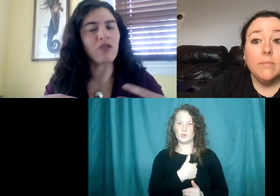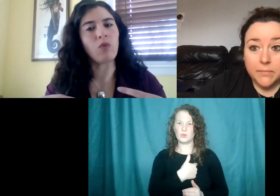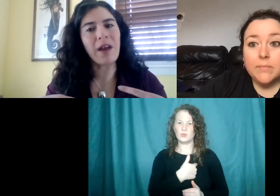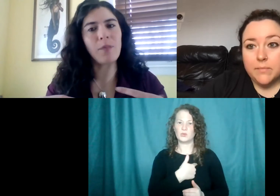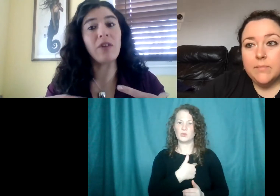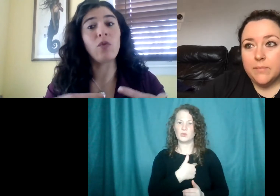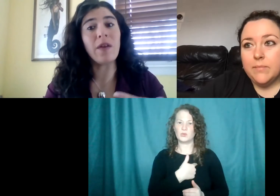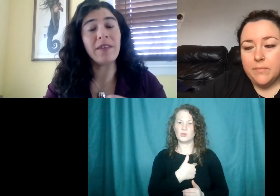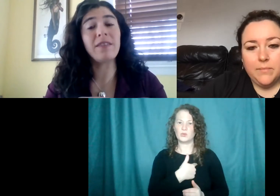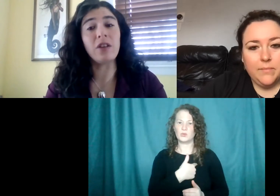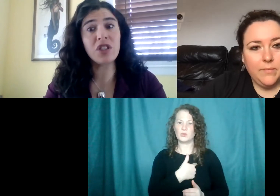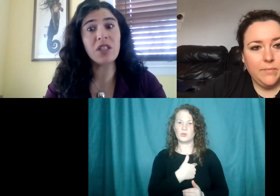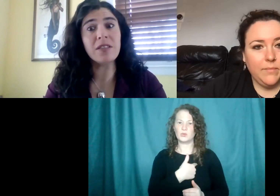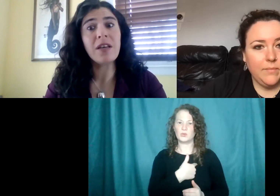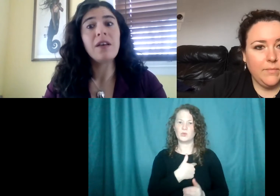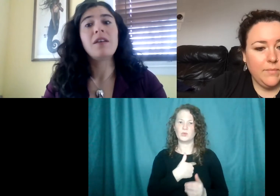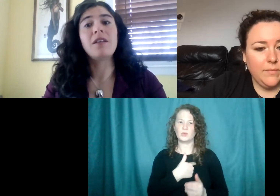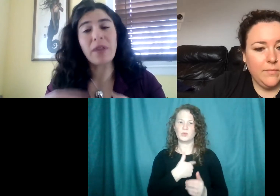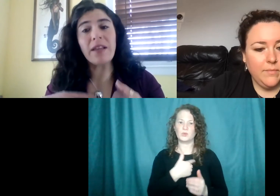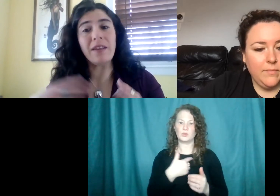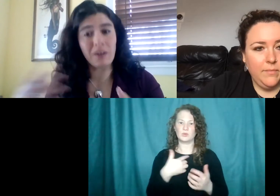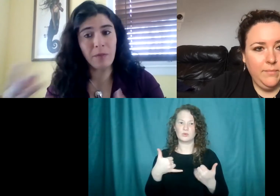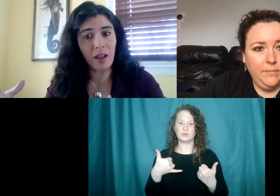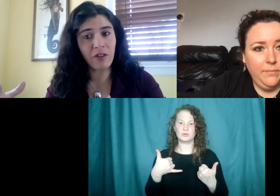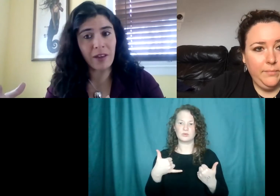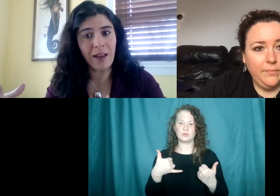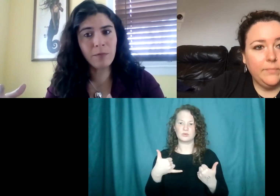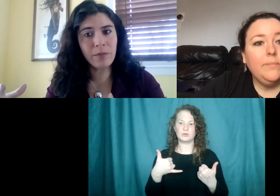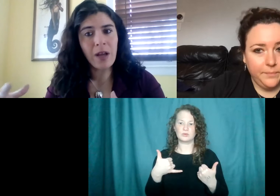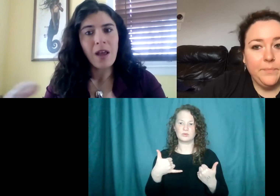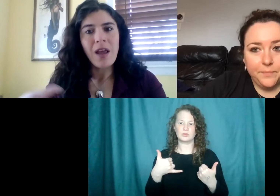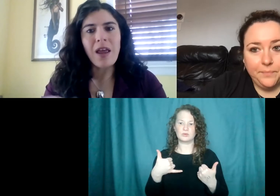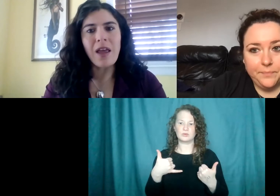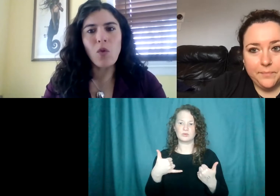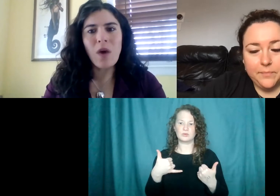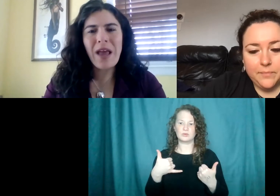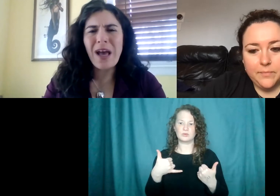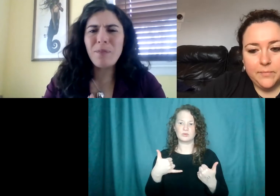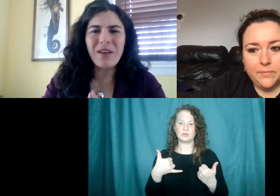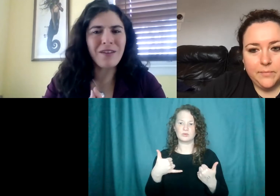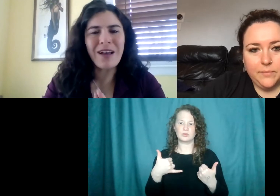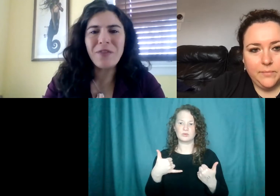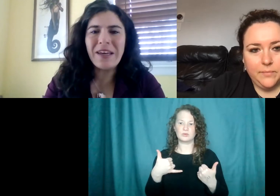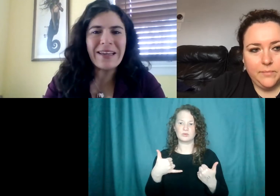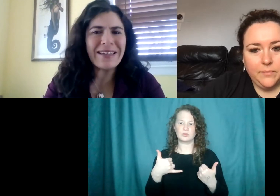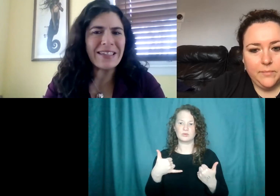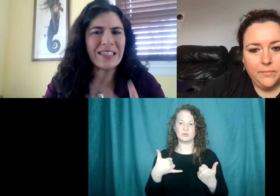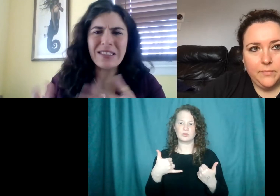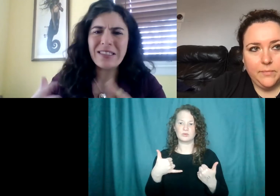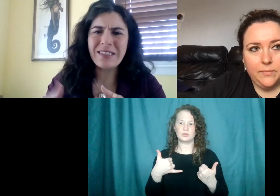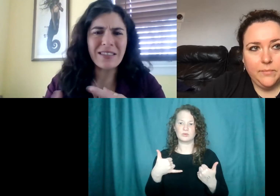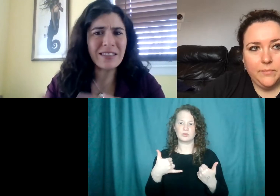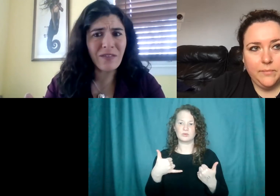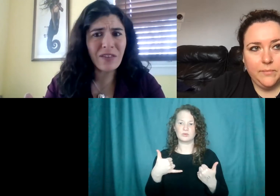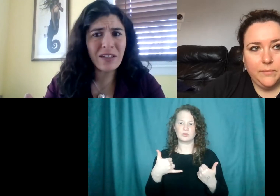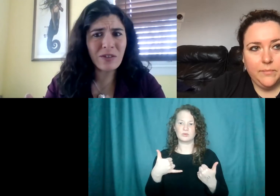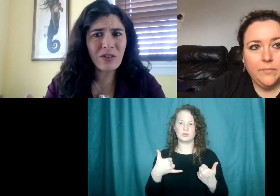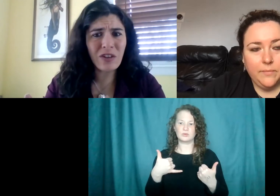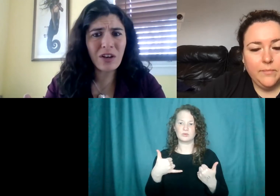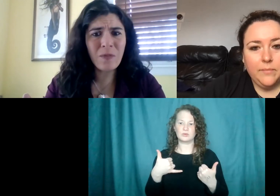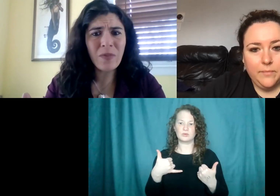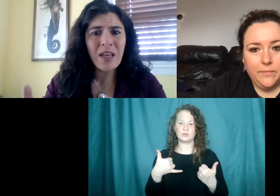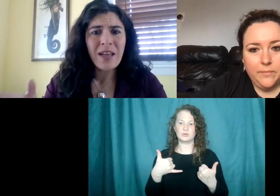state, which is what happens when the sea urchins completely demolish the kelp. And what happened around the 1960s,